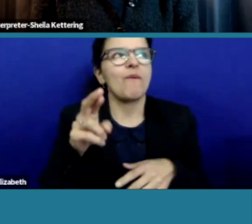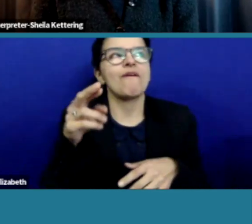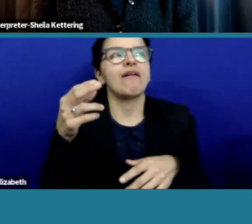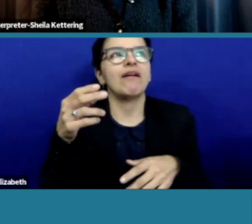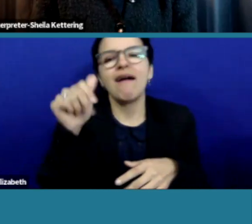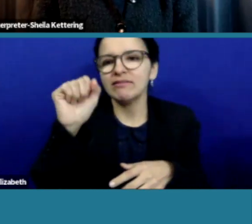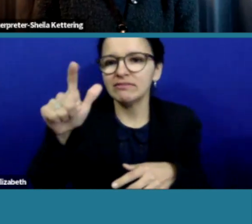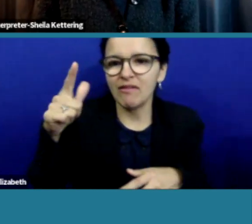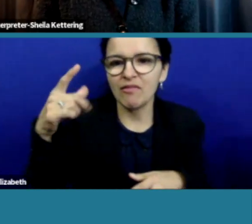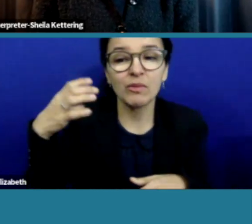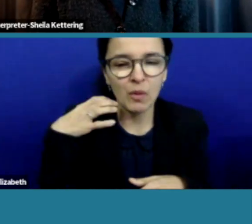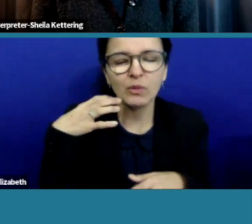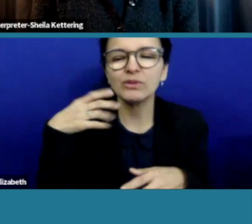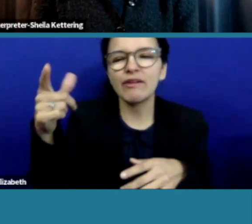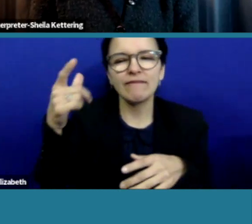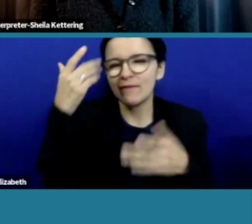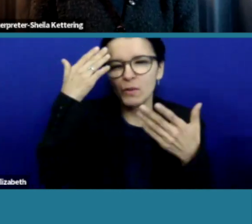and